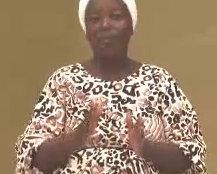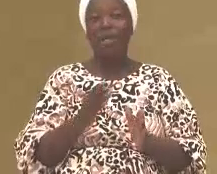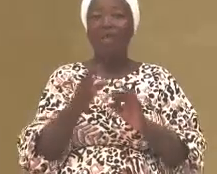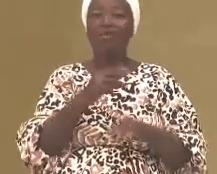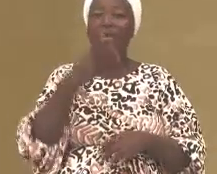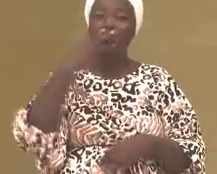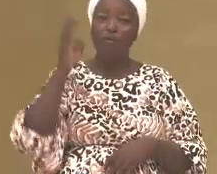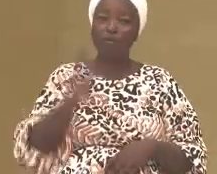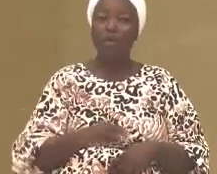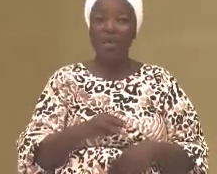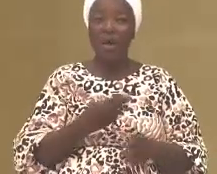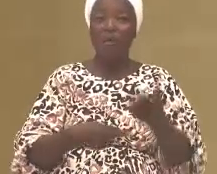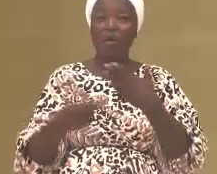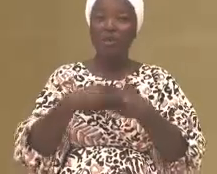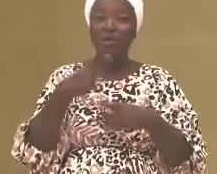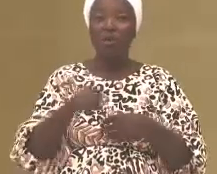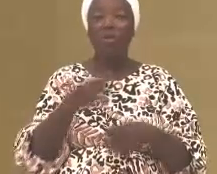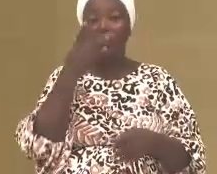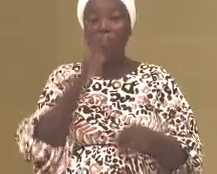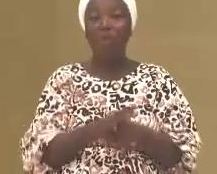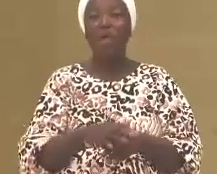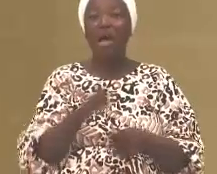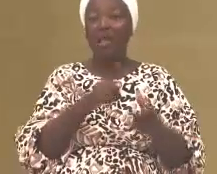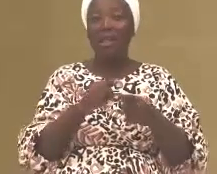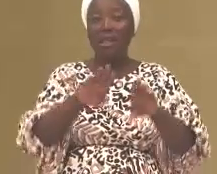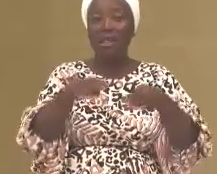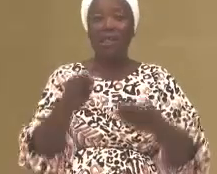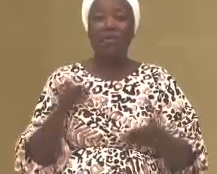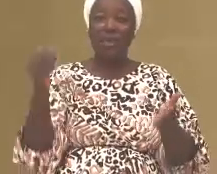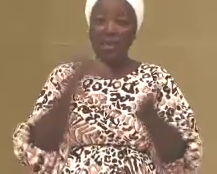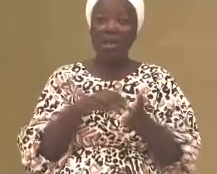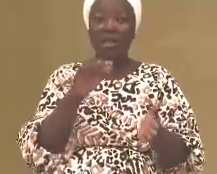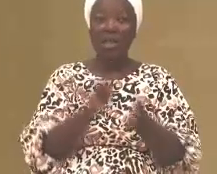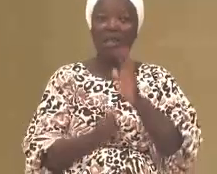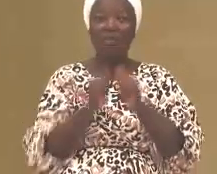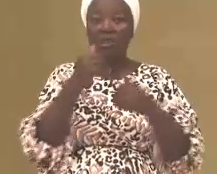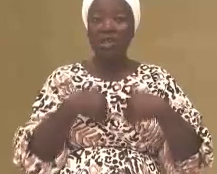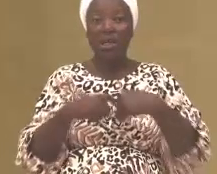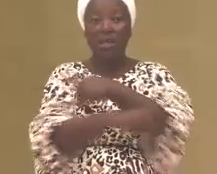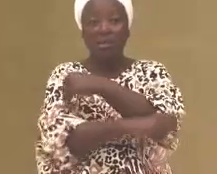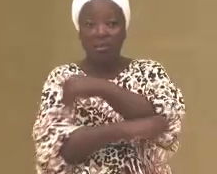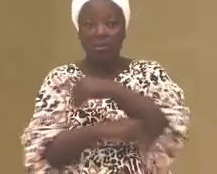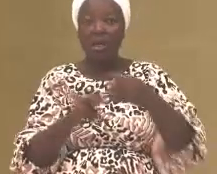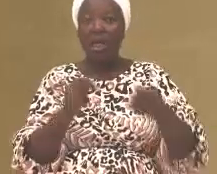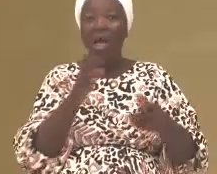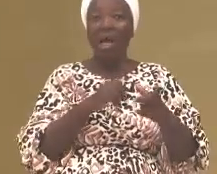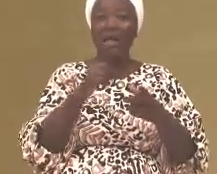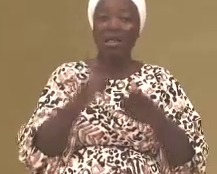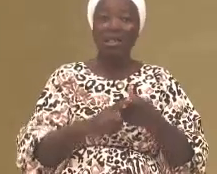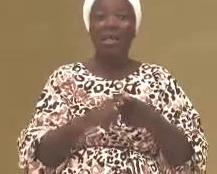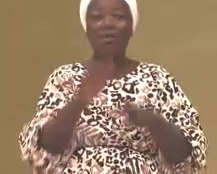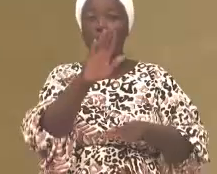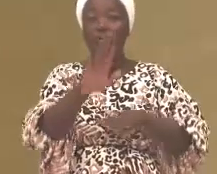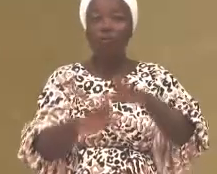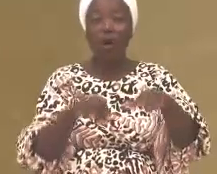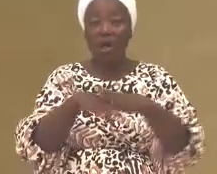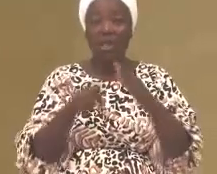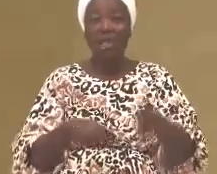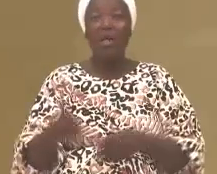the pledge and give again that he had robbed, and walk in the statutes